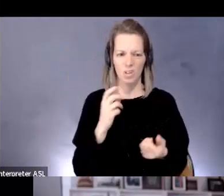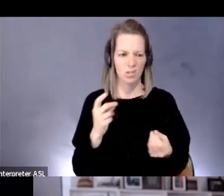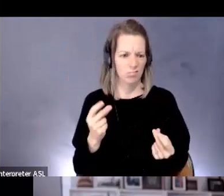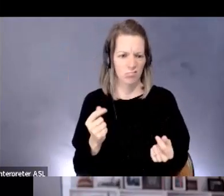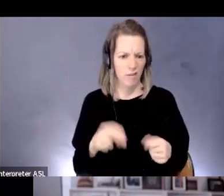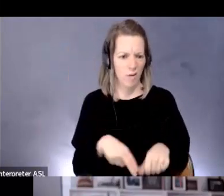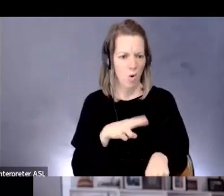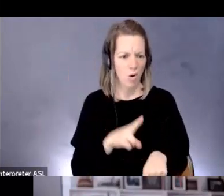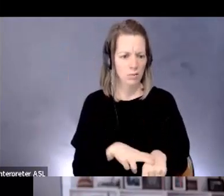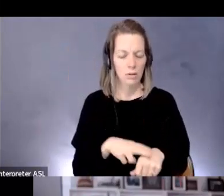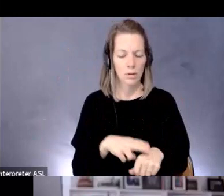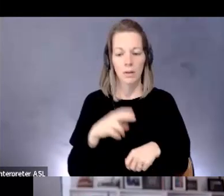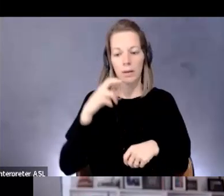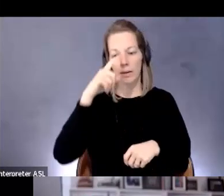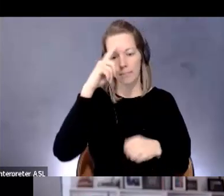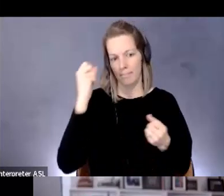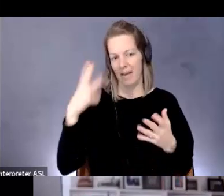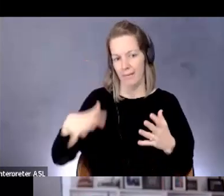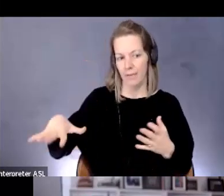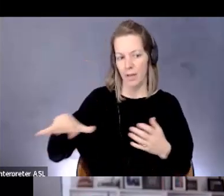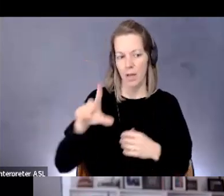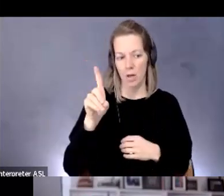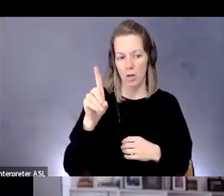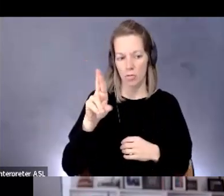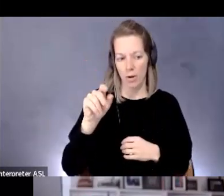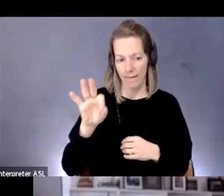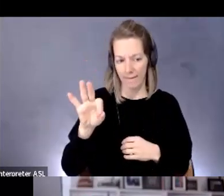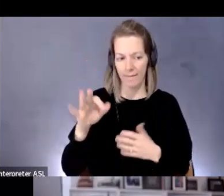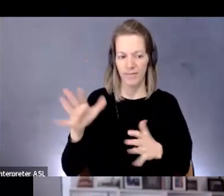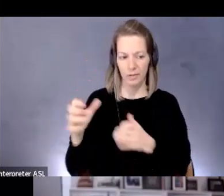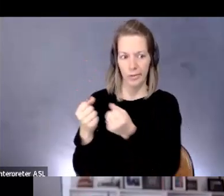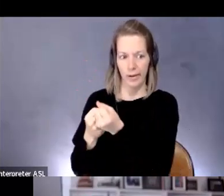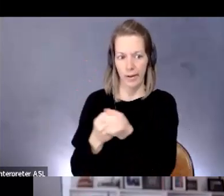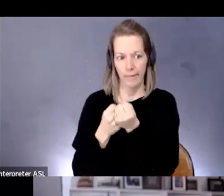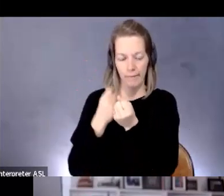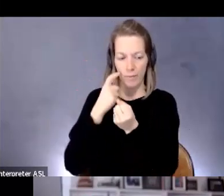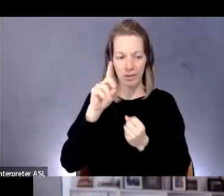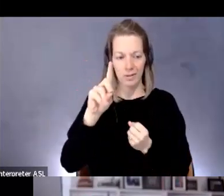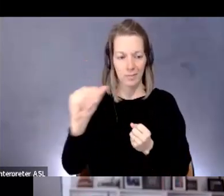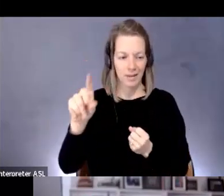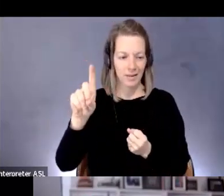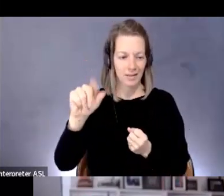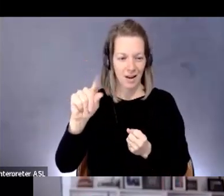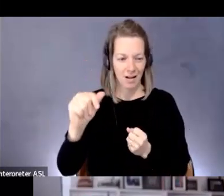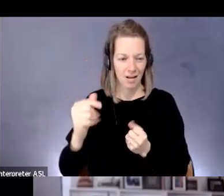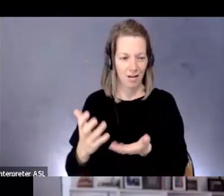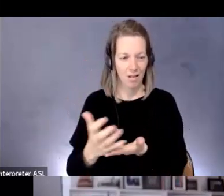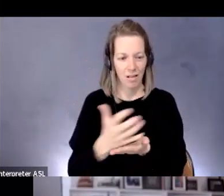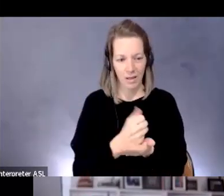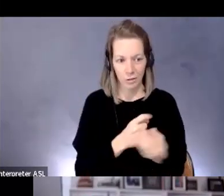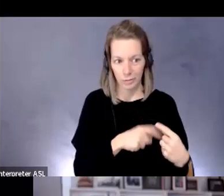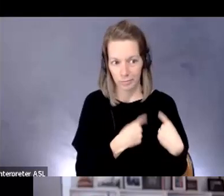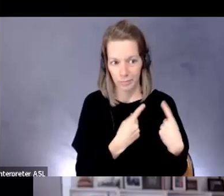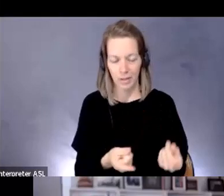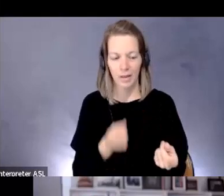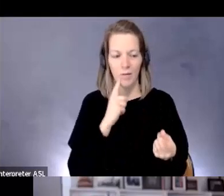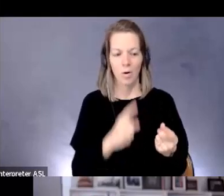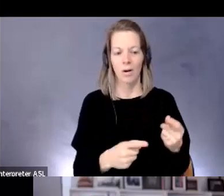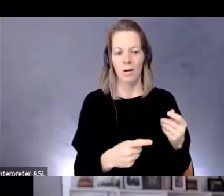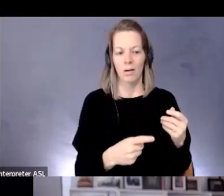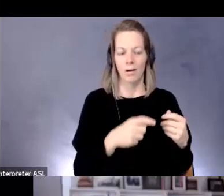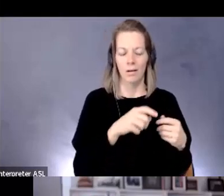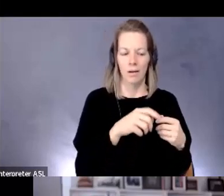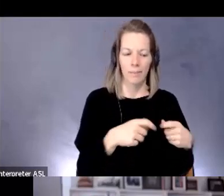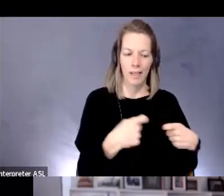us because several of us at DREDF had been advocating for disability data collection in electronic health records